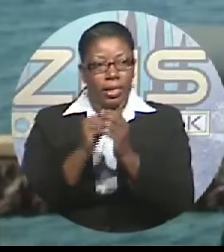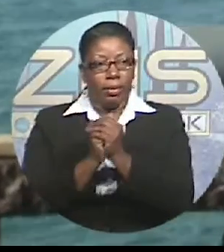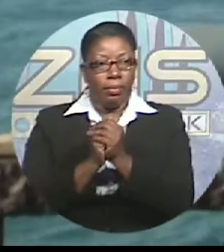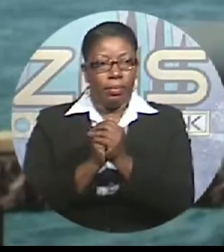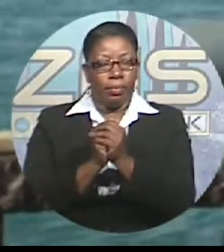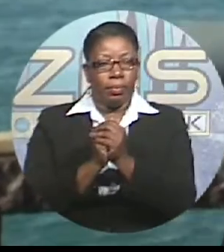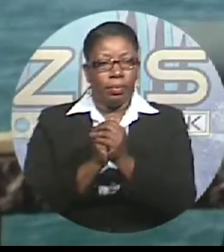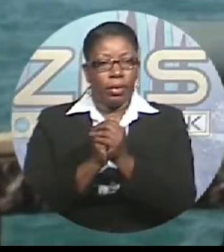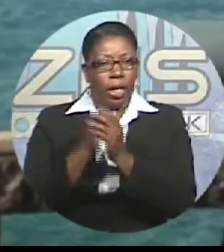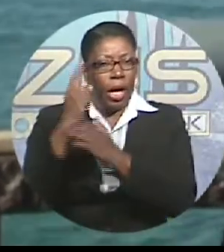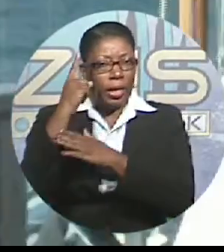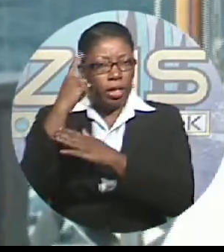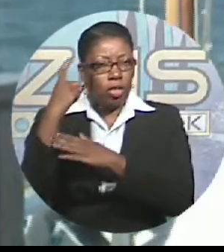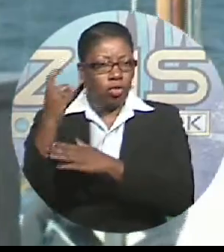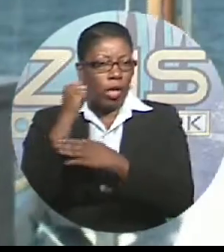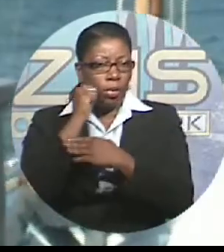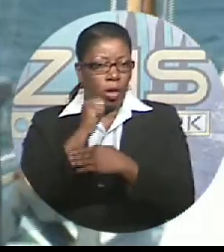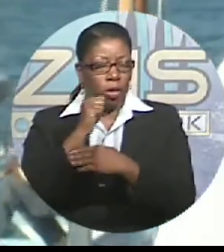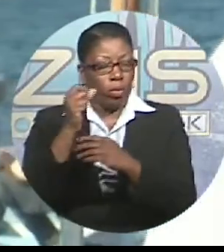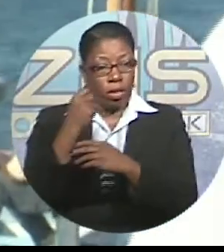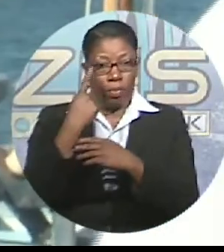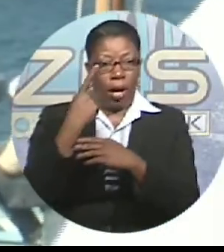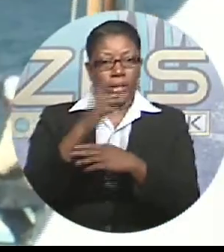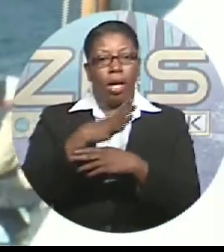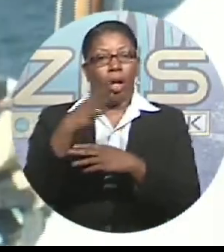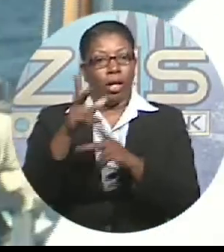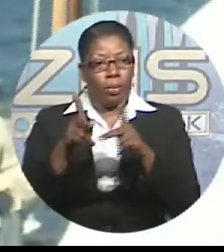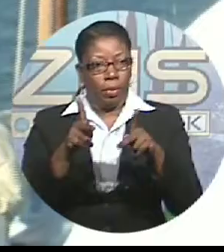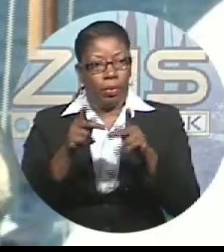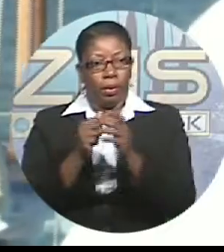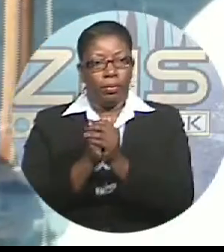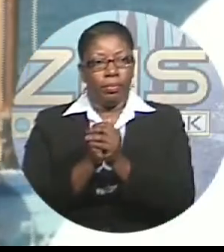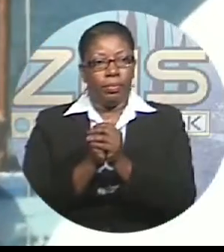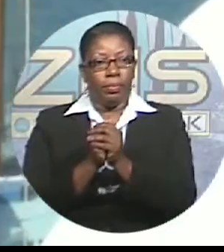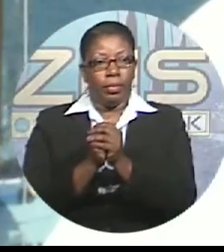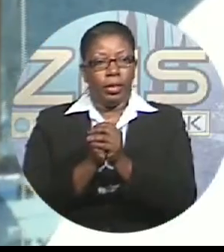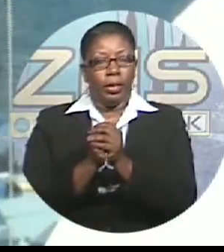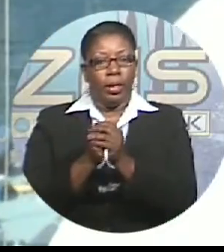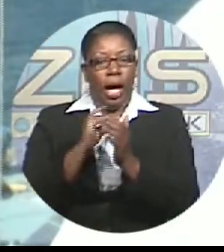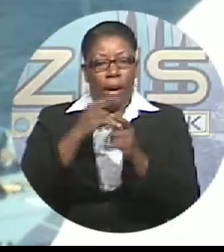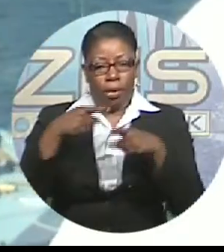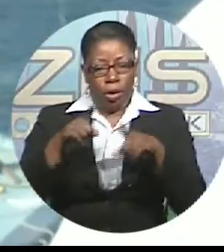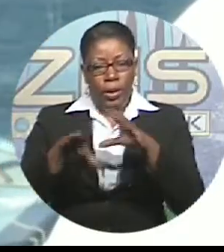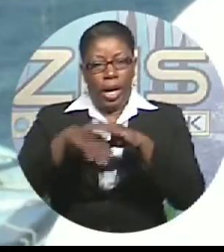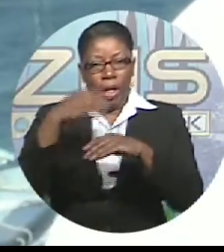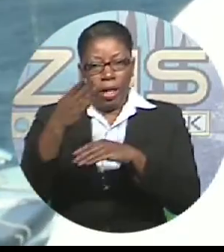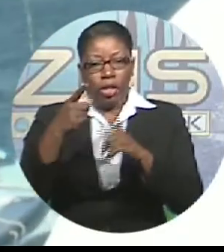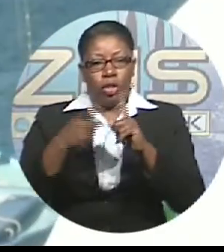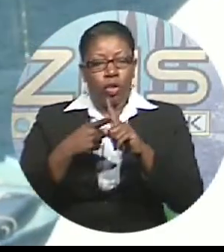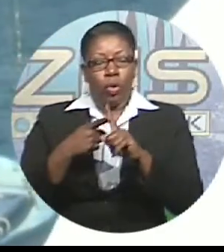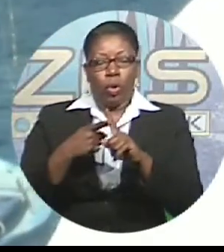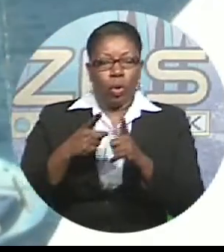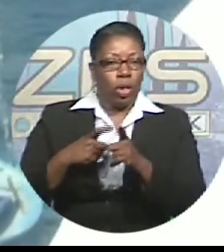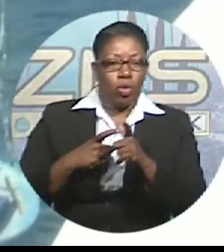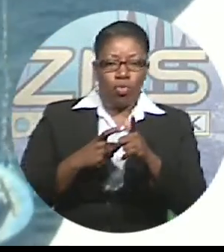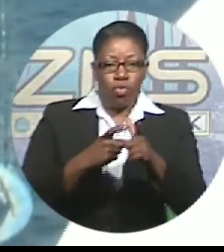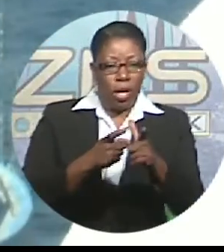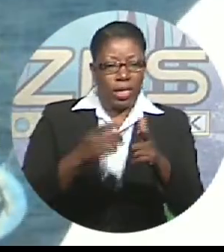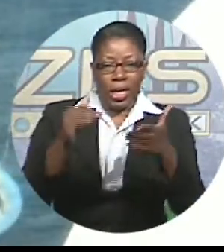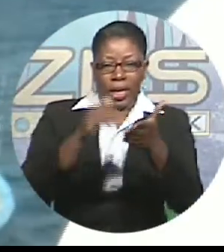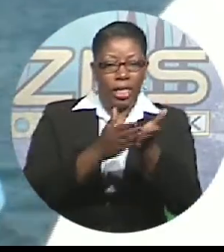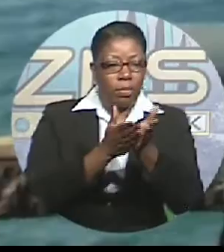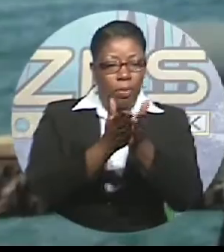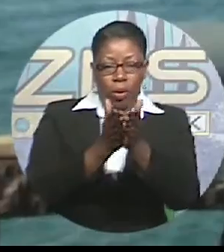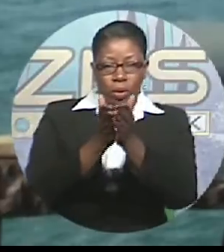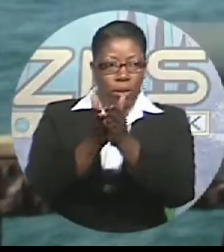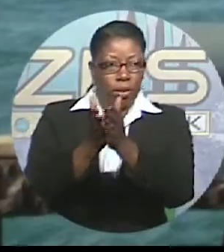of people. I tell you that. I'm not even going to sail with BDK. You know, I'm going there to race all the boats, and I'm racing buoy. I haven't even